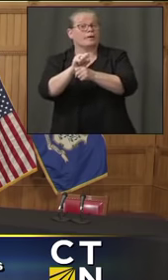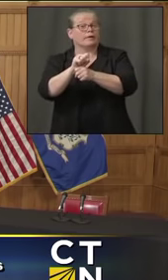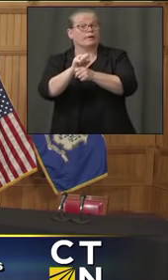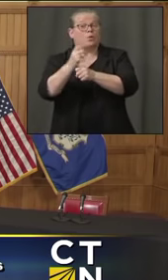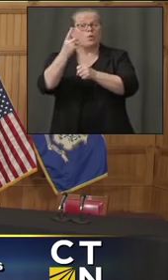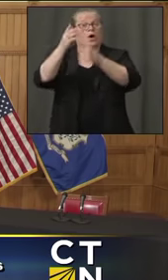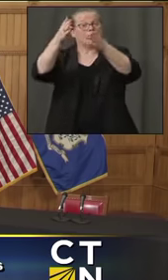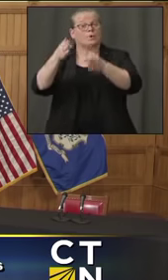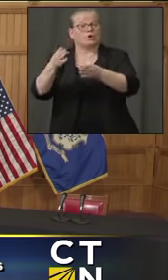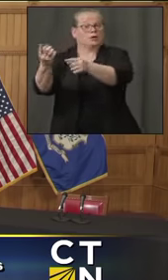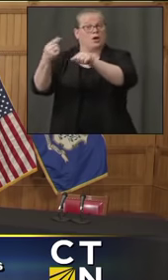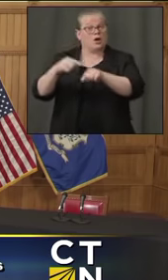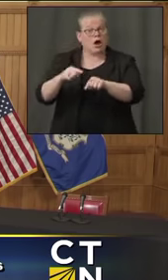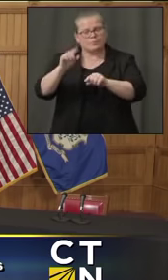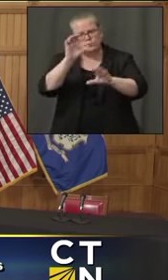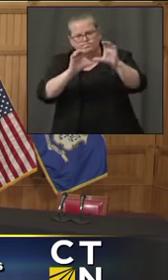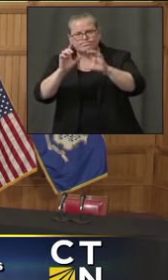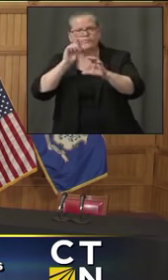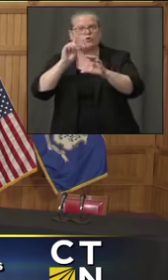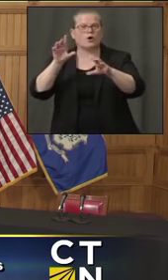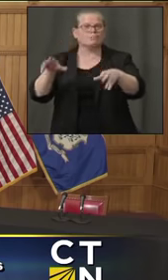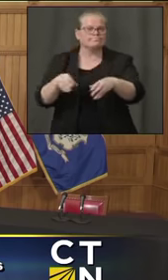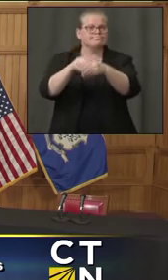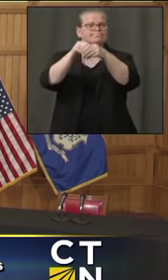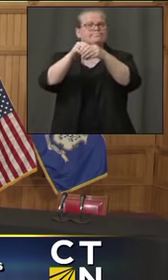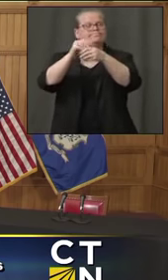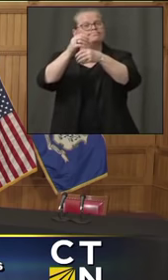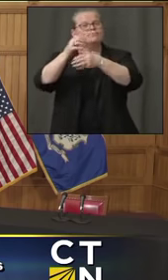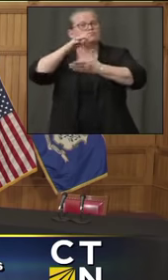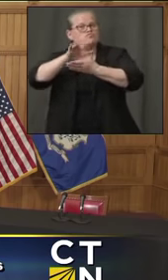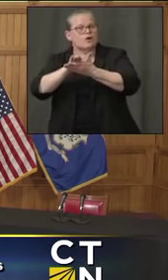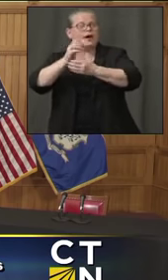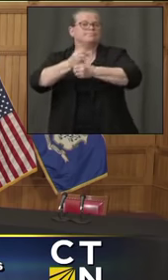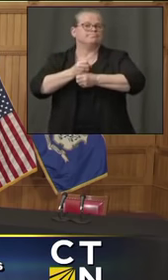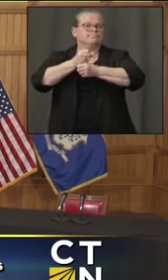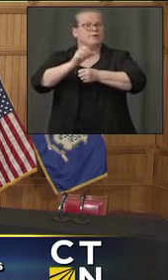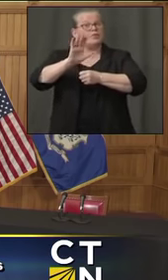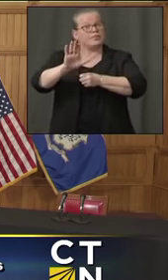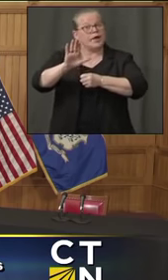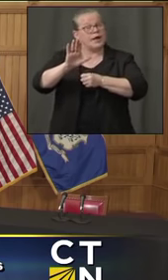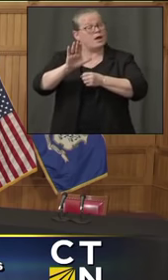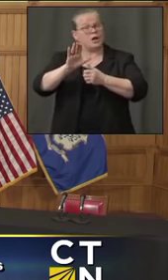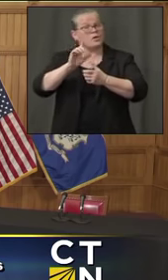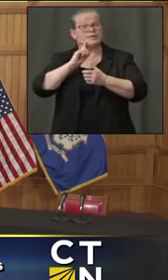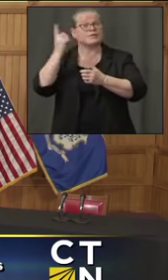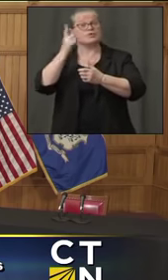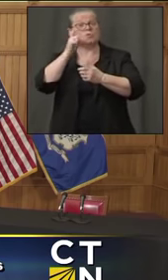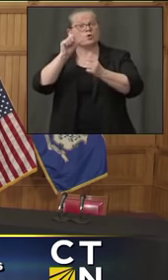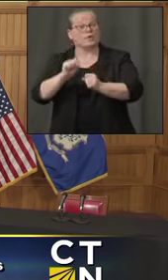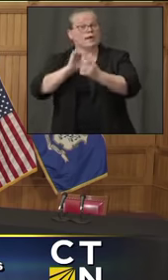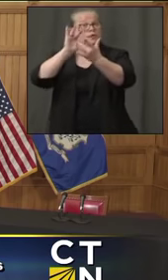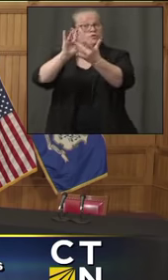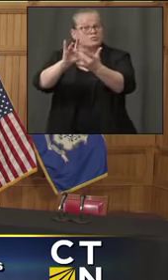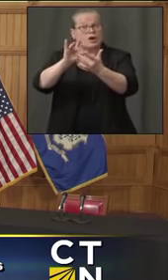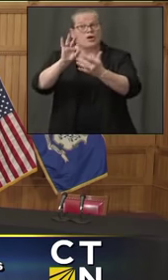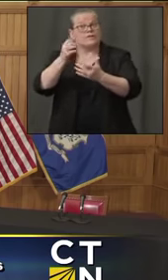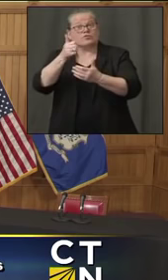something on, is there kind of some recourse they have or someone they could reach out to? Yeah, do you know about that? Yeah, so